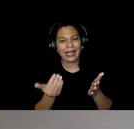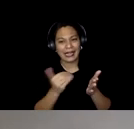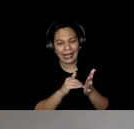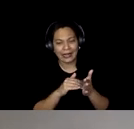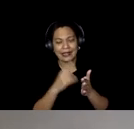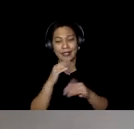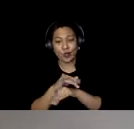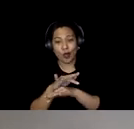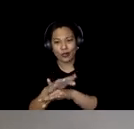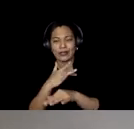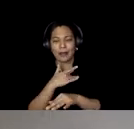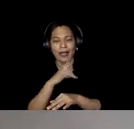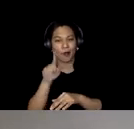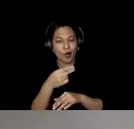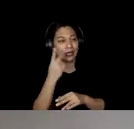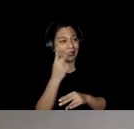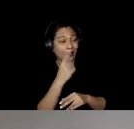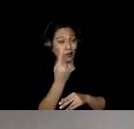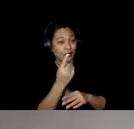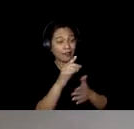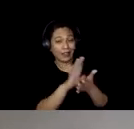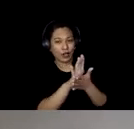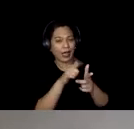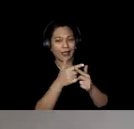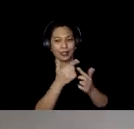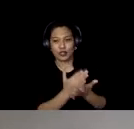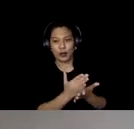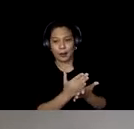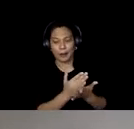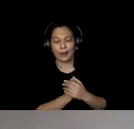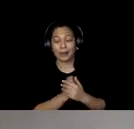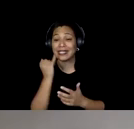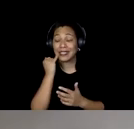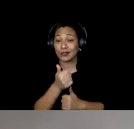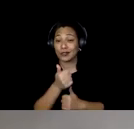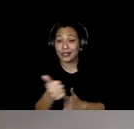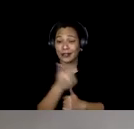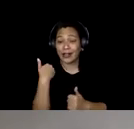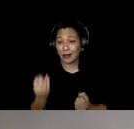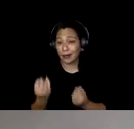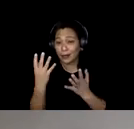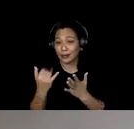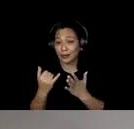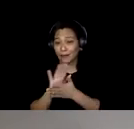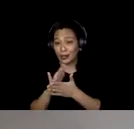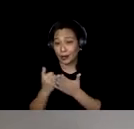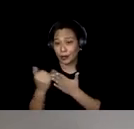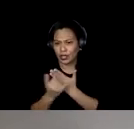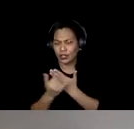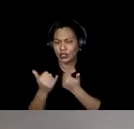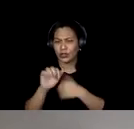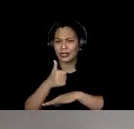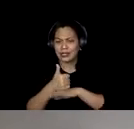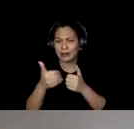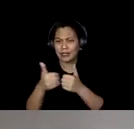on the page. So if you have multiple video projects, you want to try having a separate page for each one. Hey Althea,